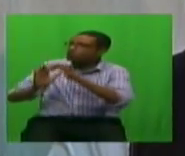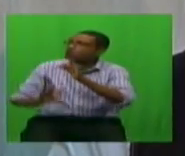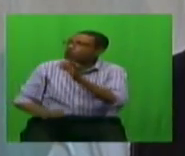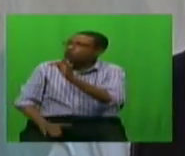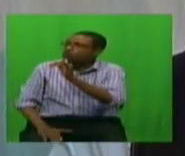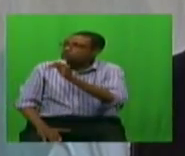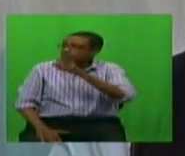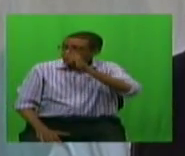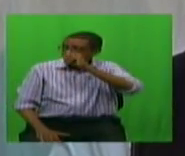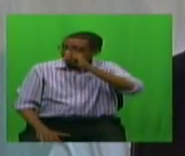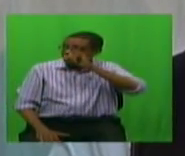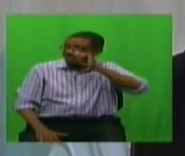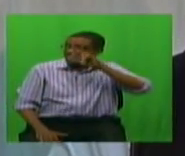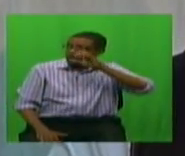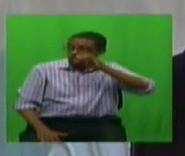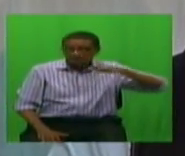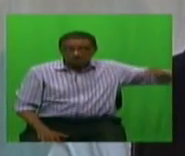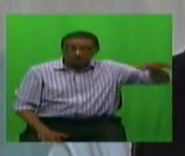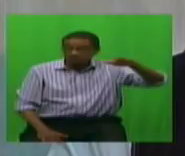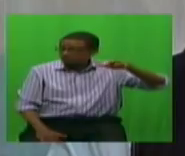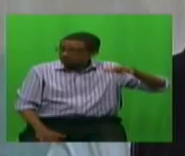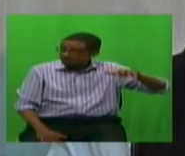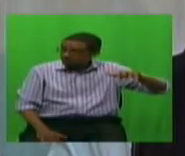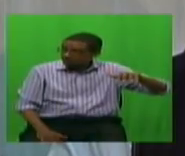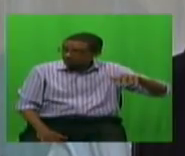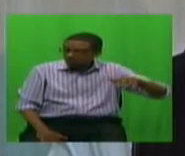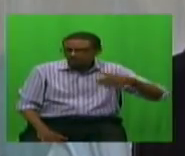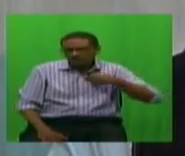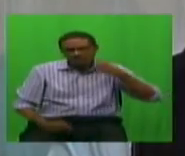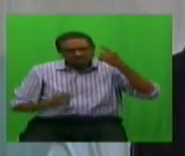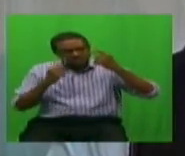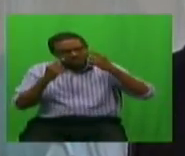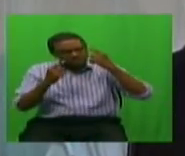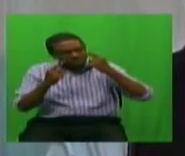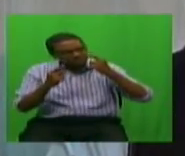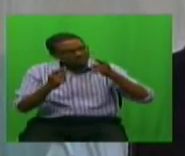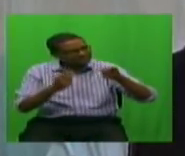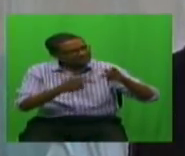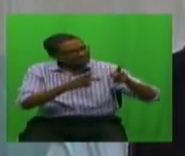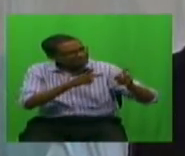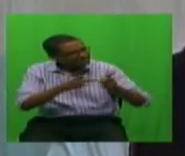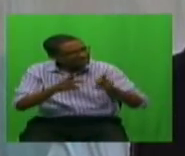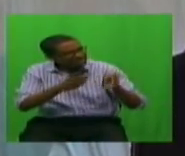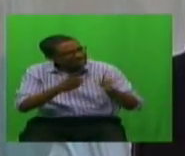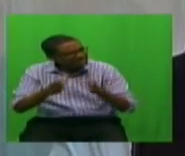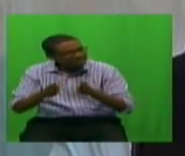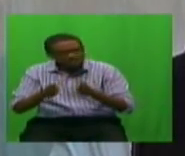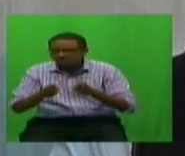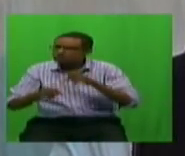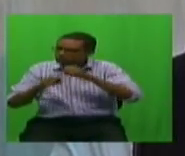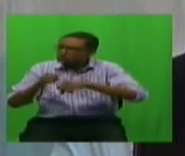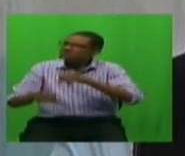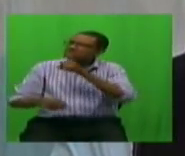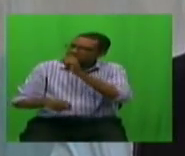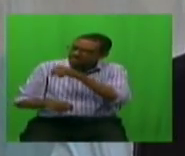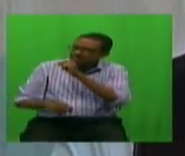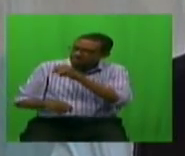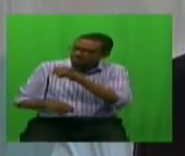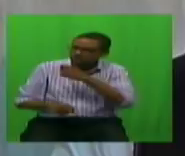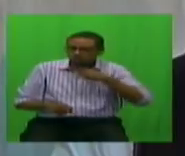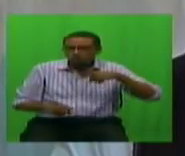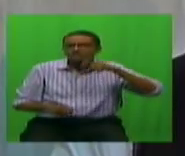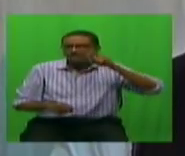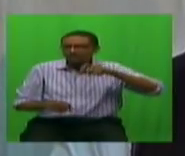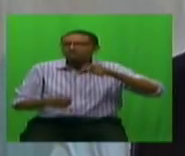I wondered, well, you know, what is going on there from a planning point of view? So yes, this is something that has to be looked at going